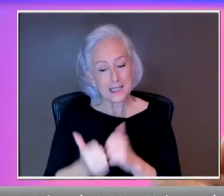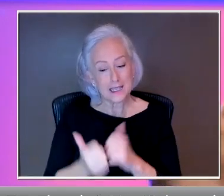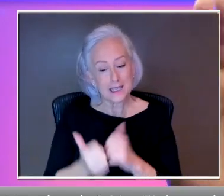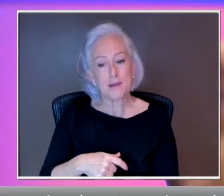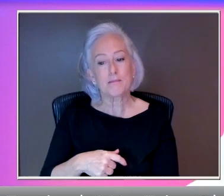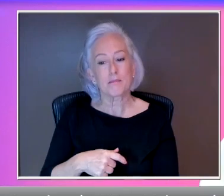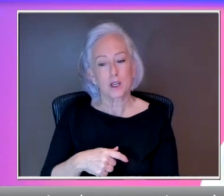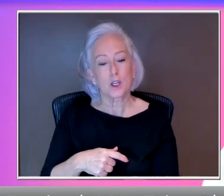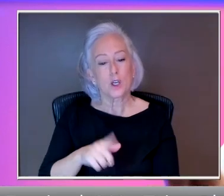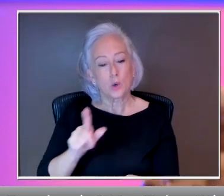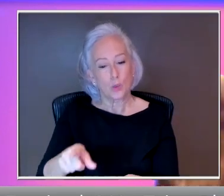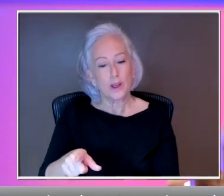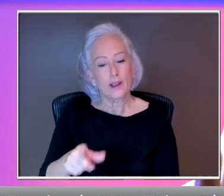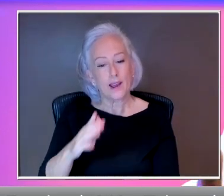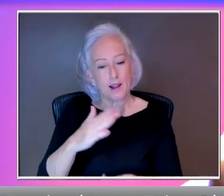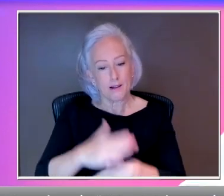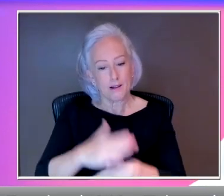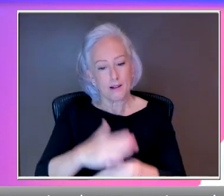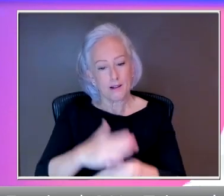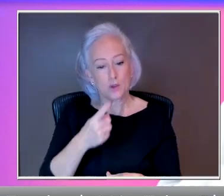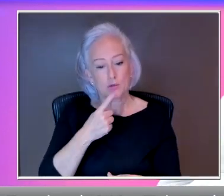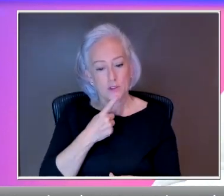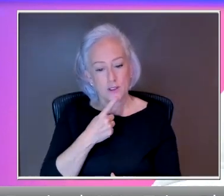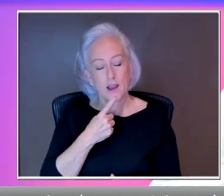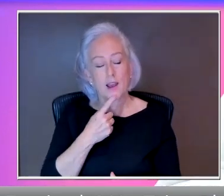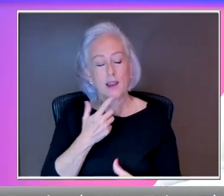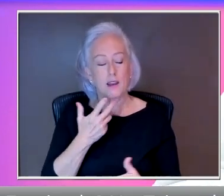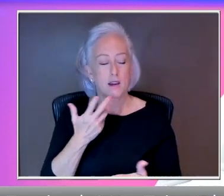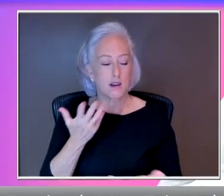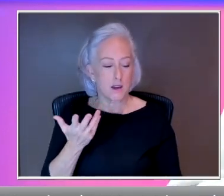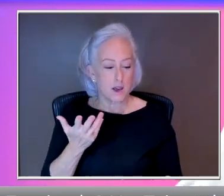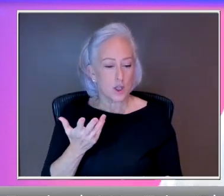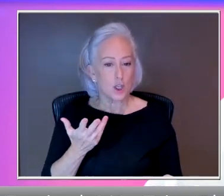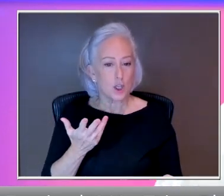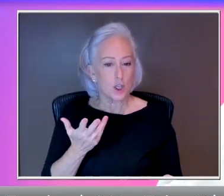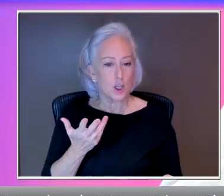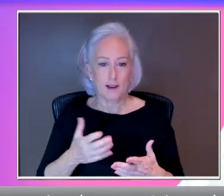So we can get an echo, we can get a monitor, we can put a monitor on